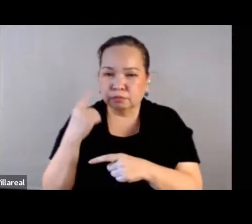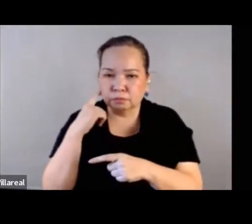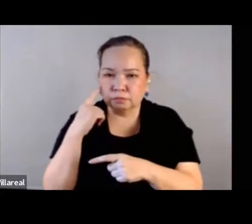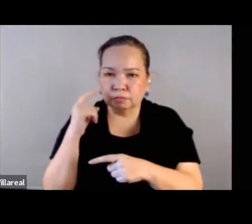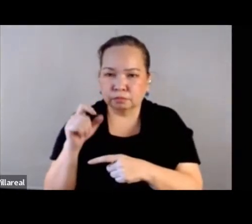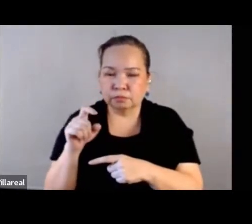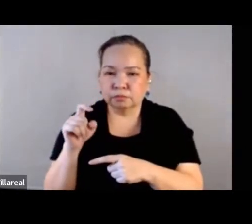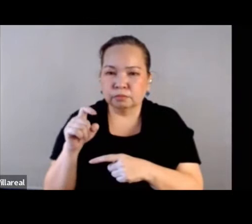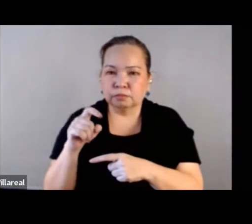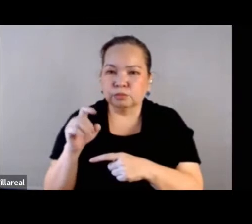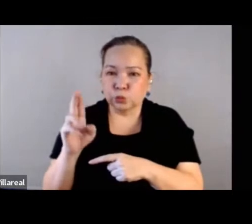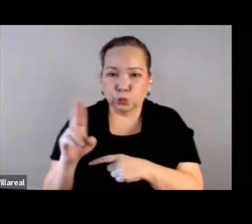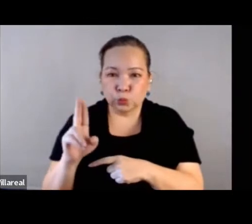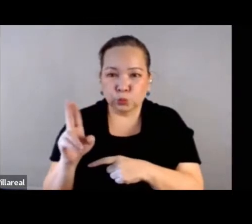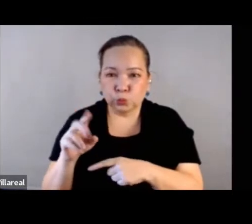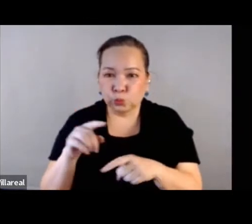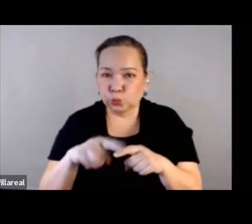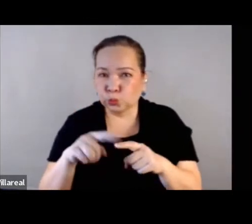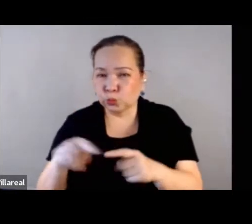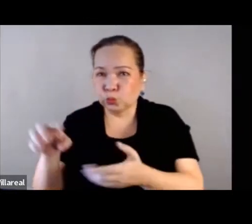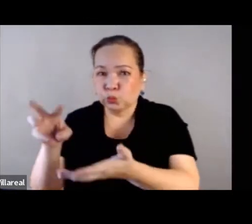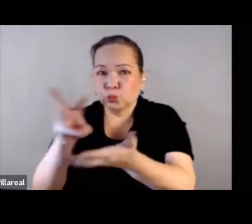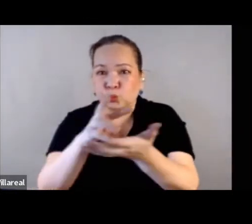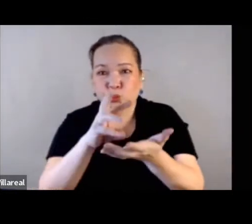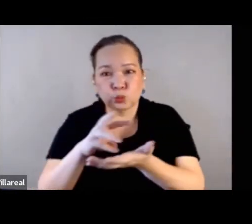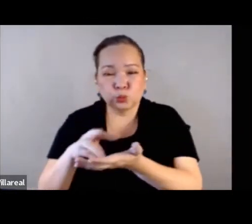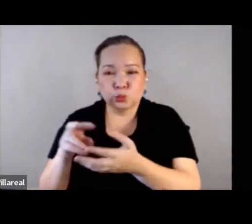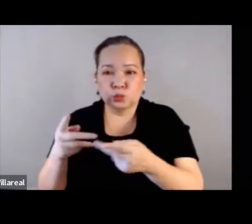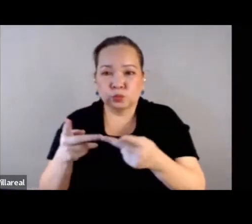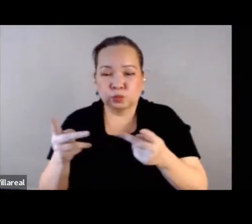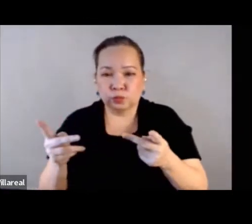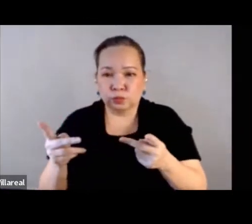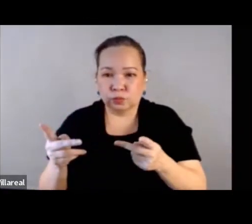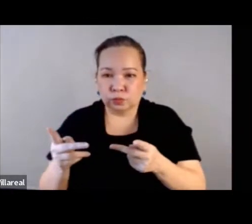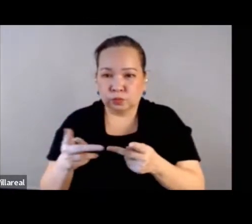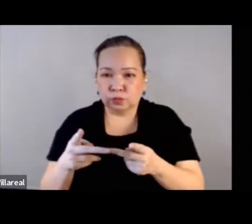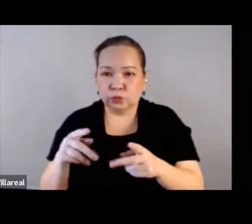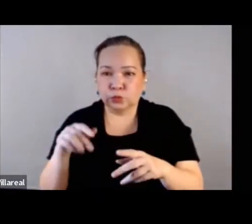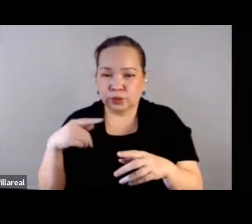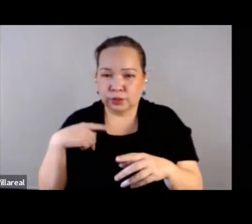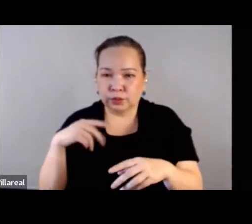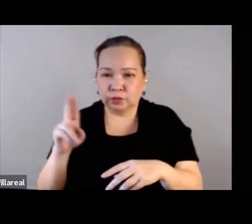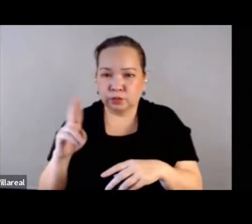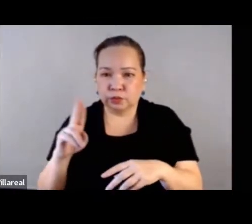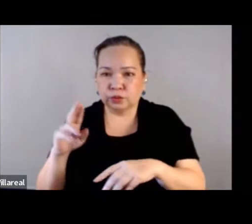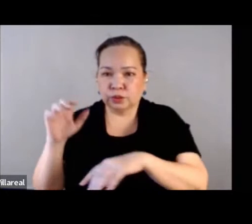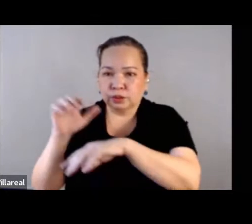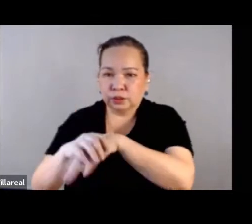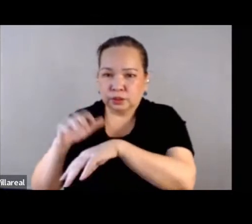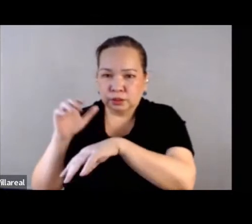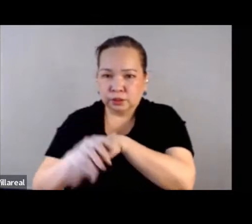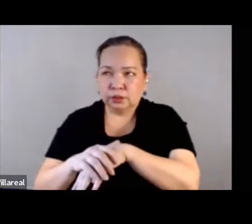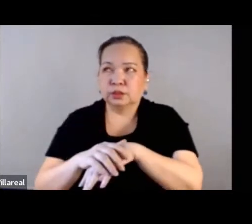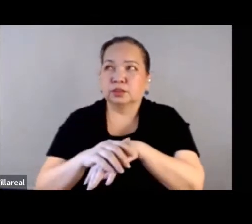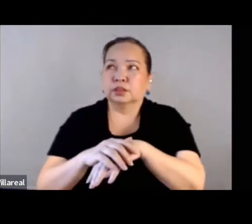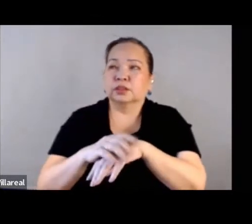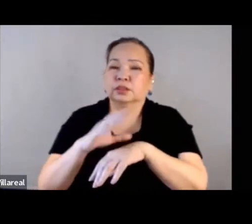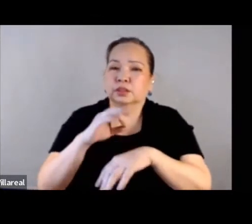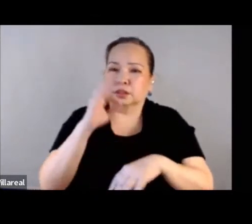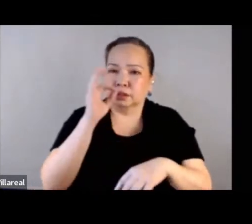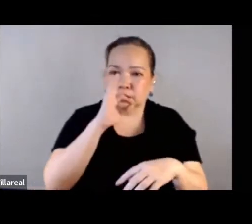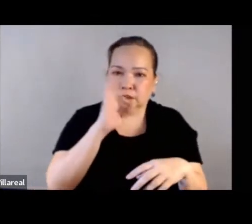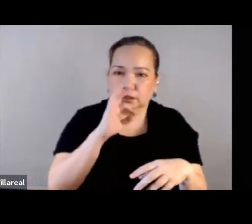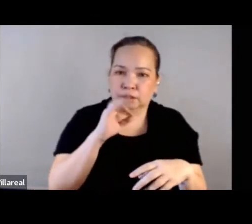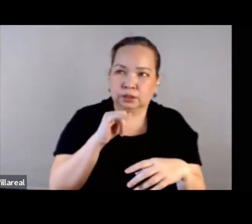used in areas in the country where English and Filipino are lingua francas that are not being used inside within